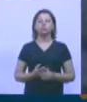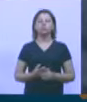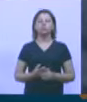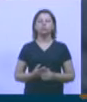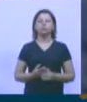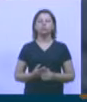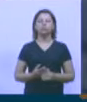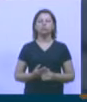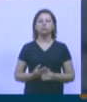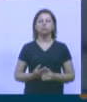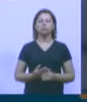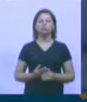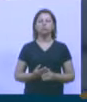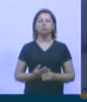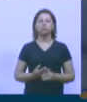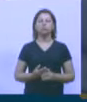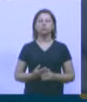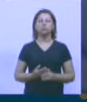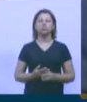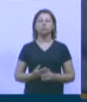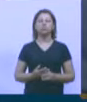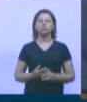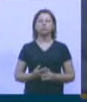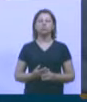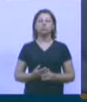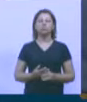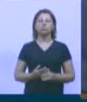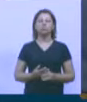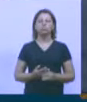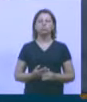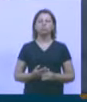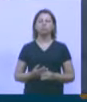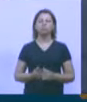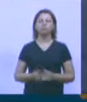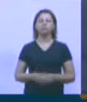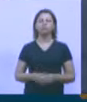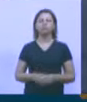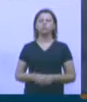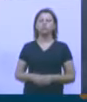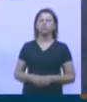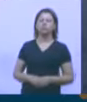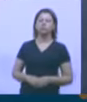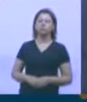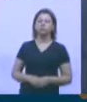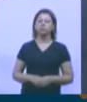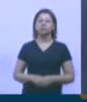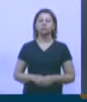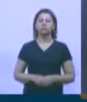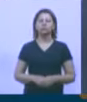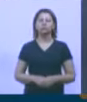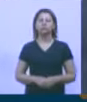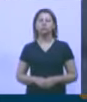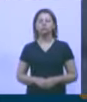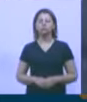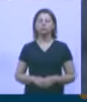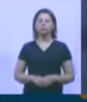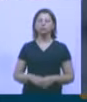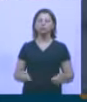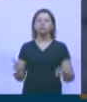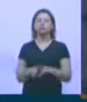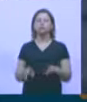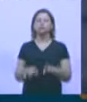because of the inadequacies and shortcomings of medicine and psychiatry.